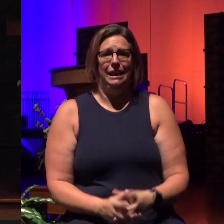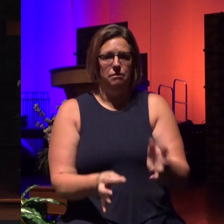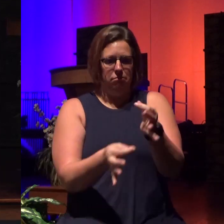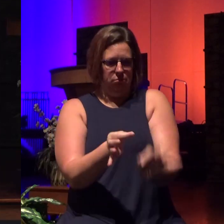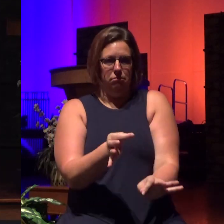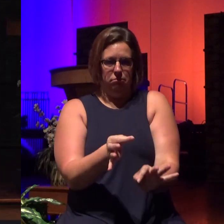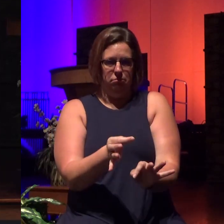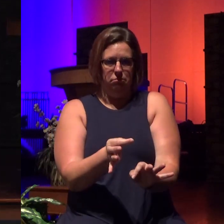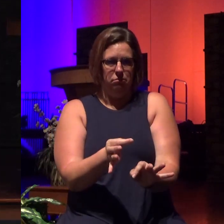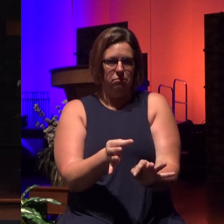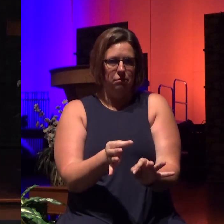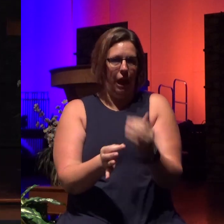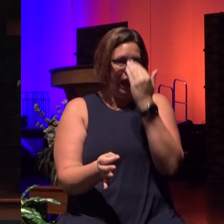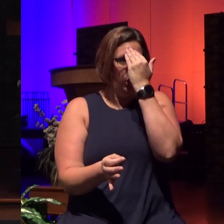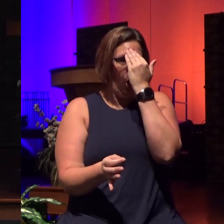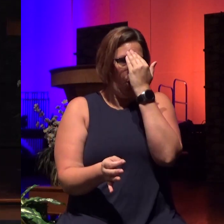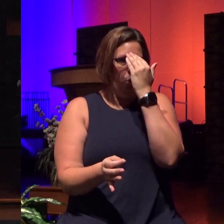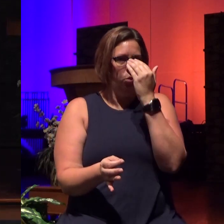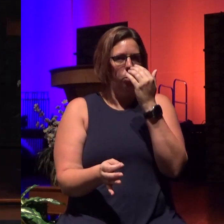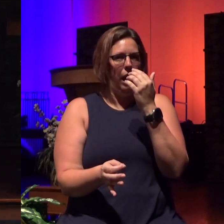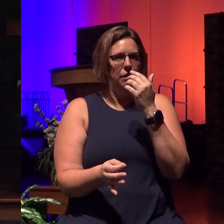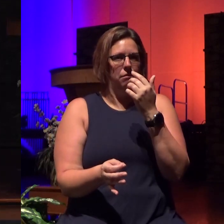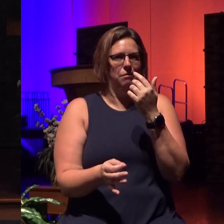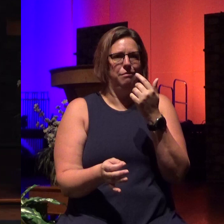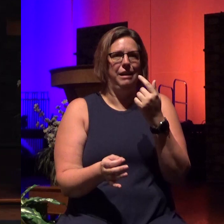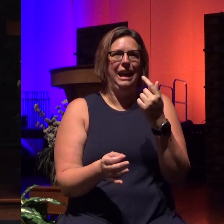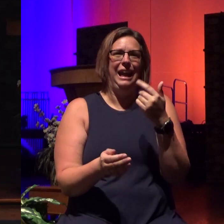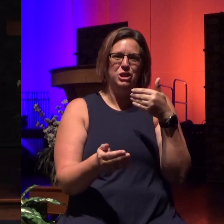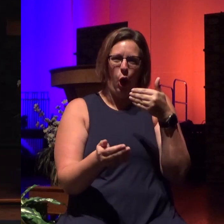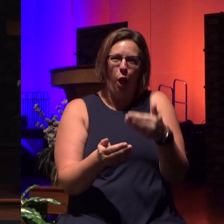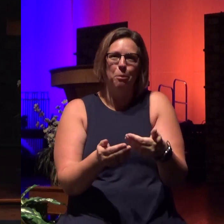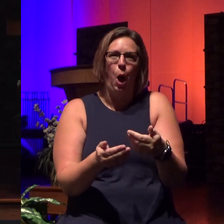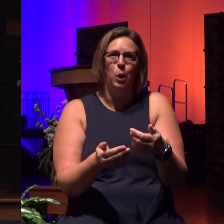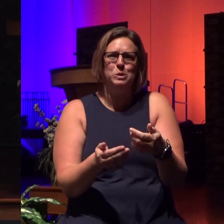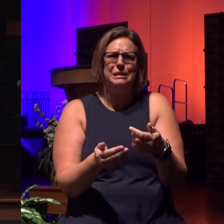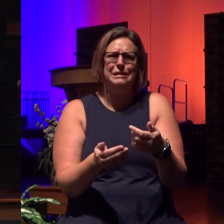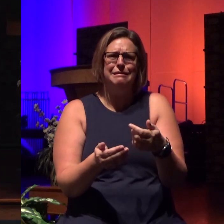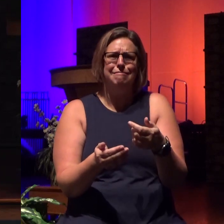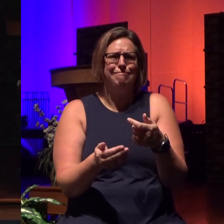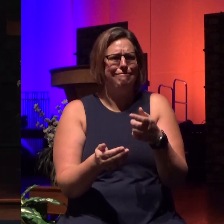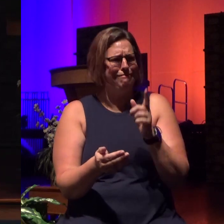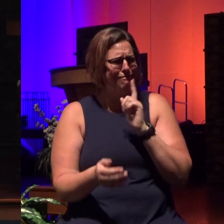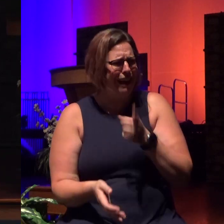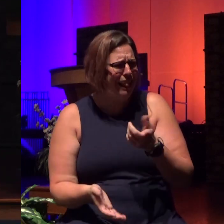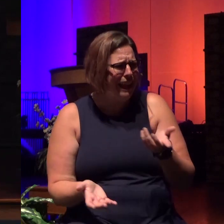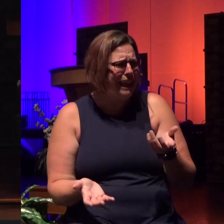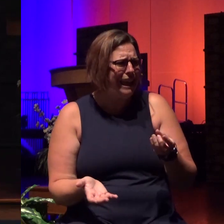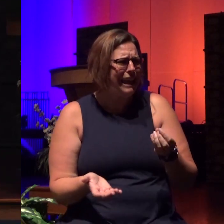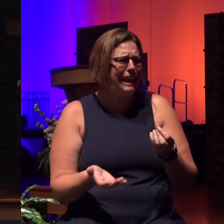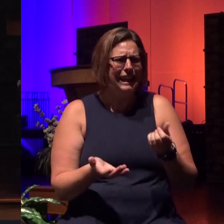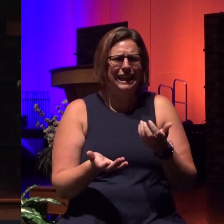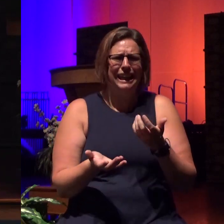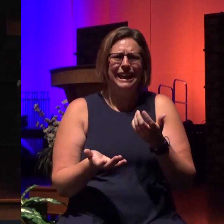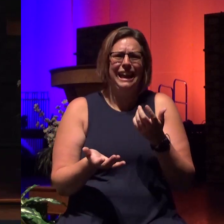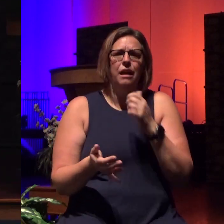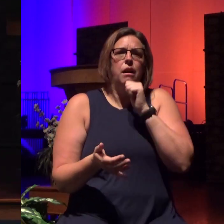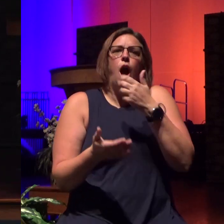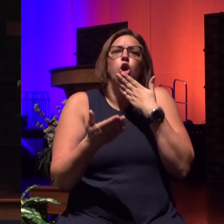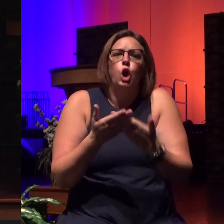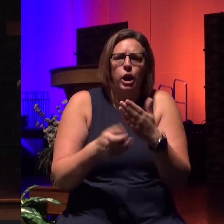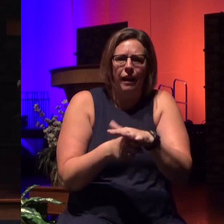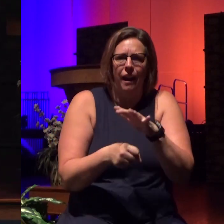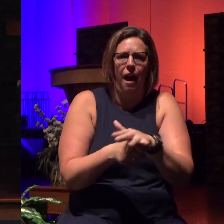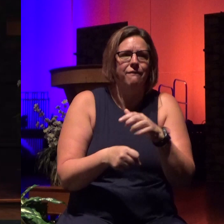simple that it's almost elusive. And we almost want to reject it. Oh, no, that's not good enough. I've got to do